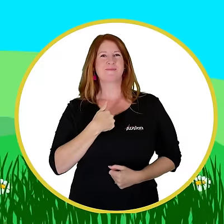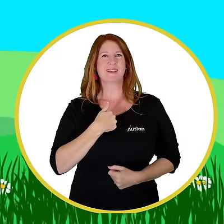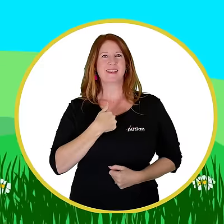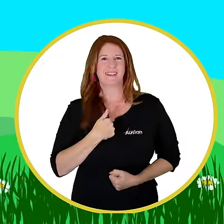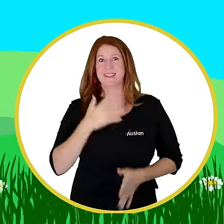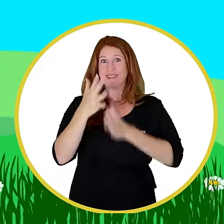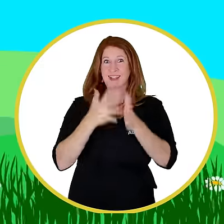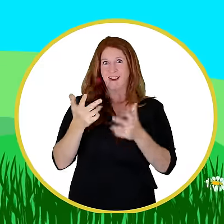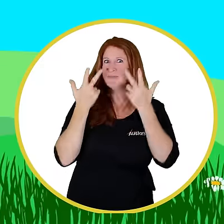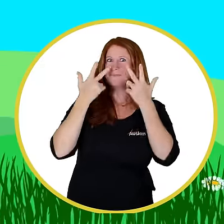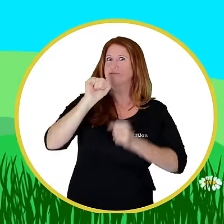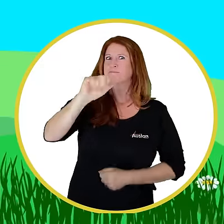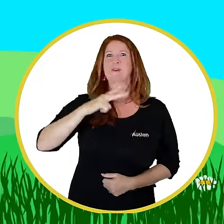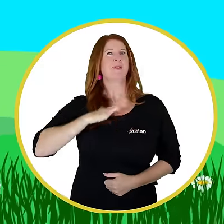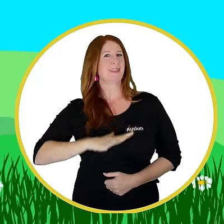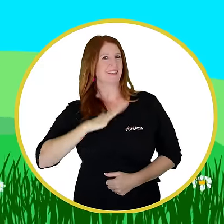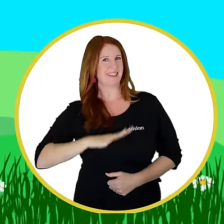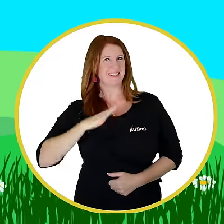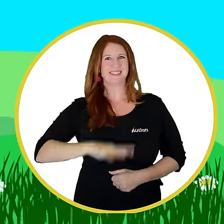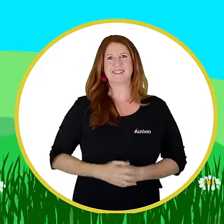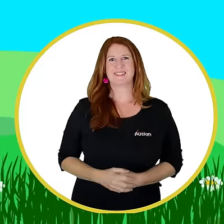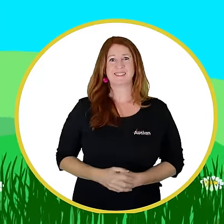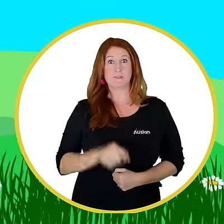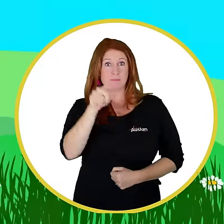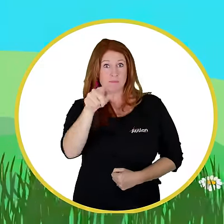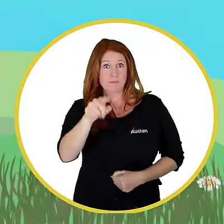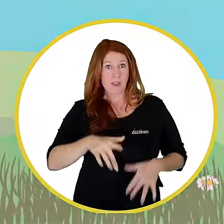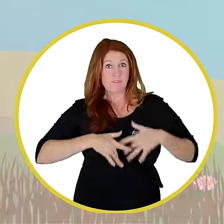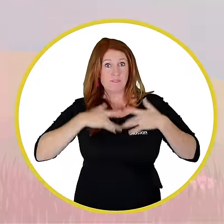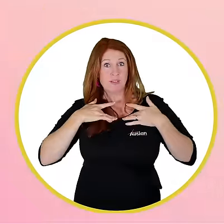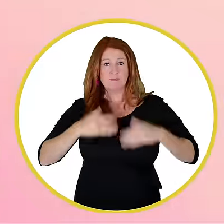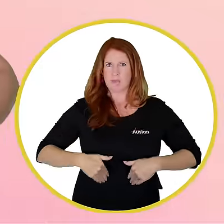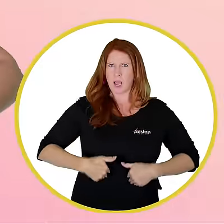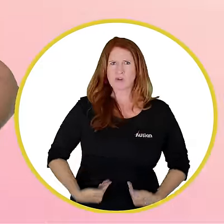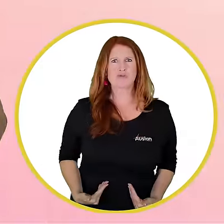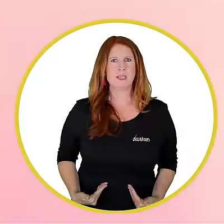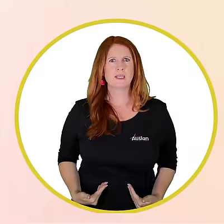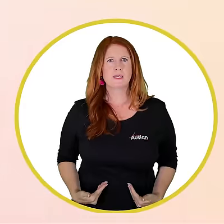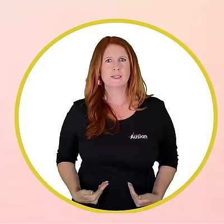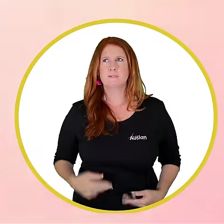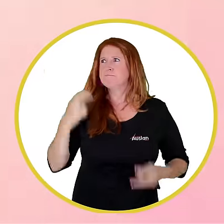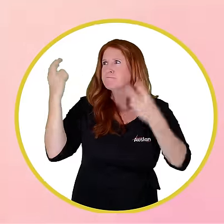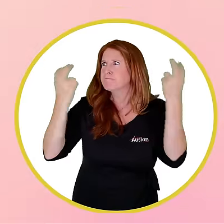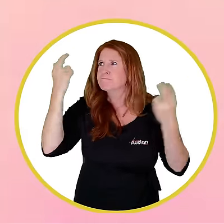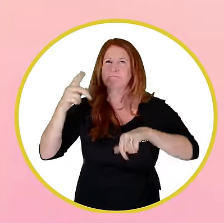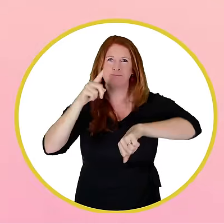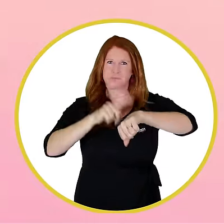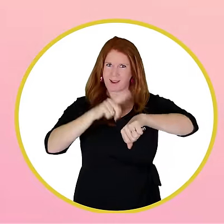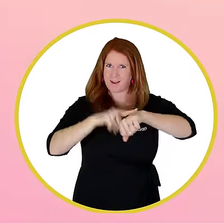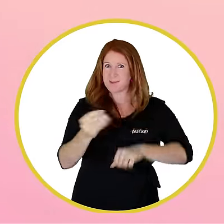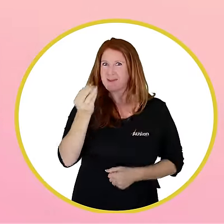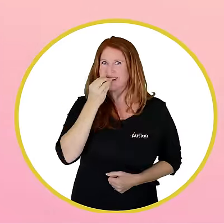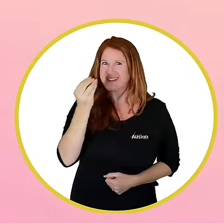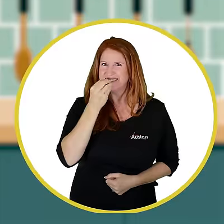along with me to sign what you need. When you're feeling hungry, then